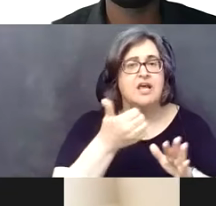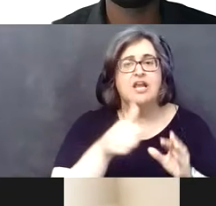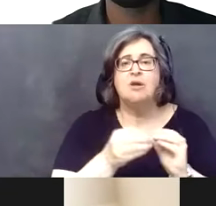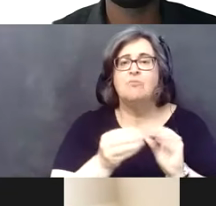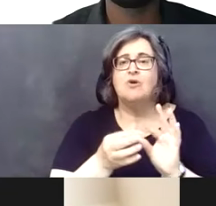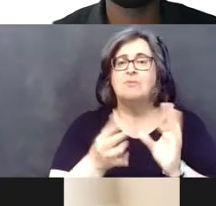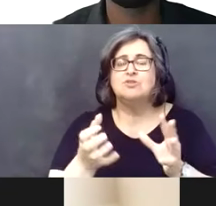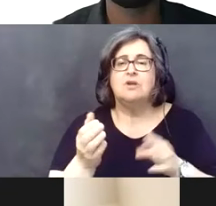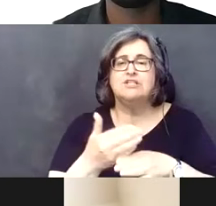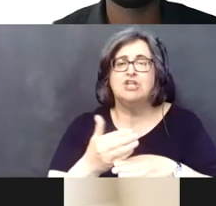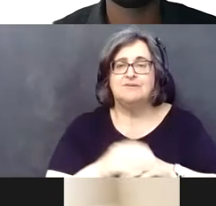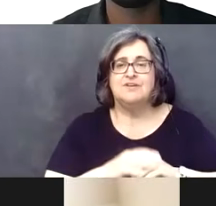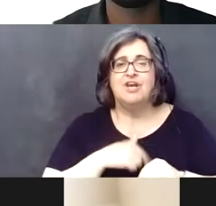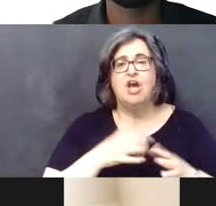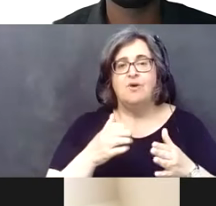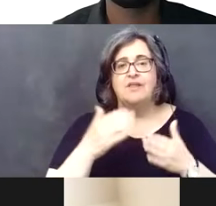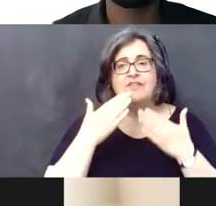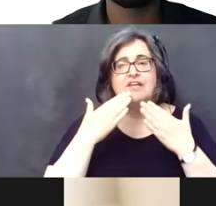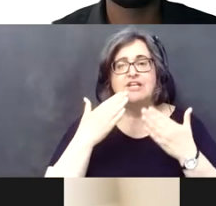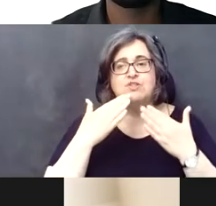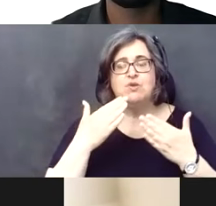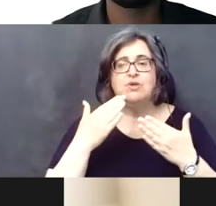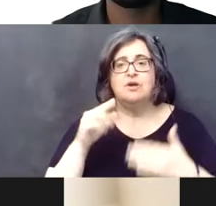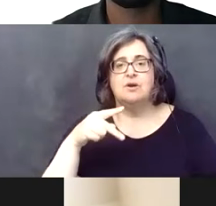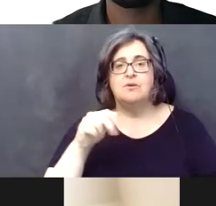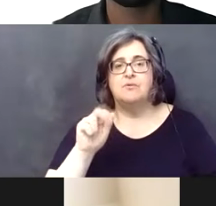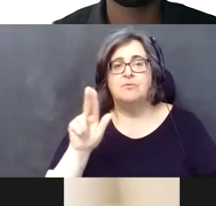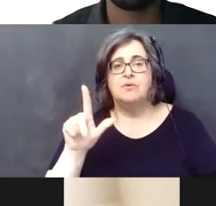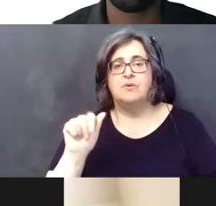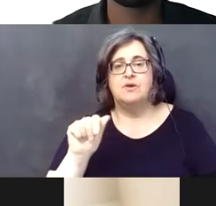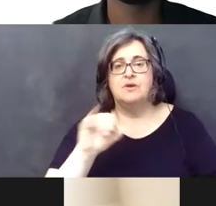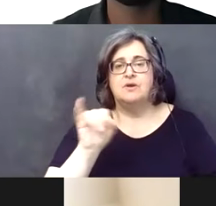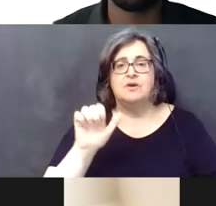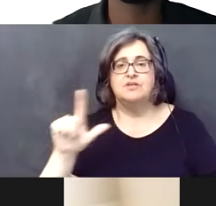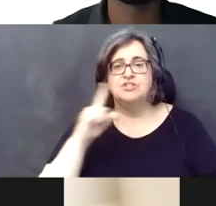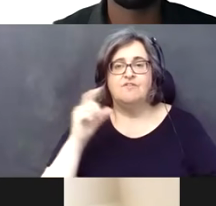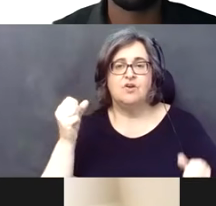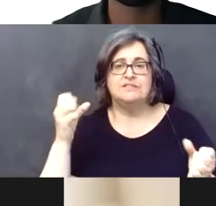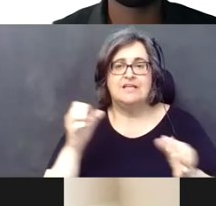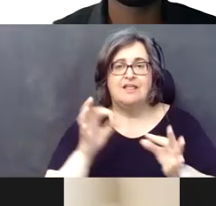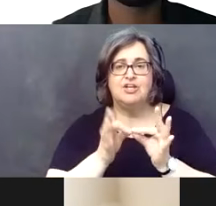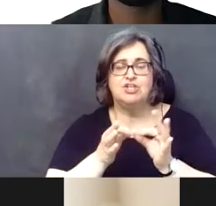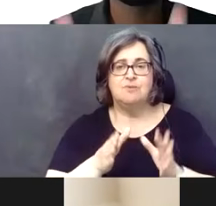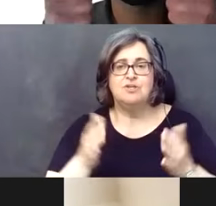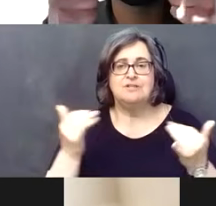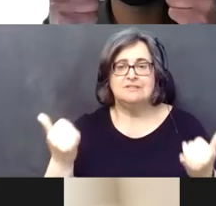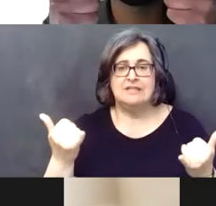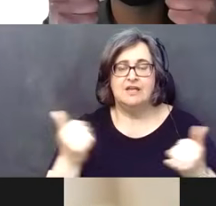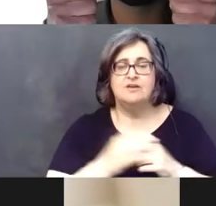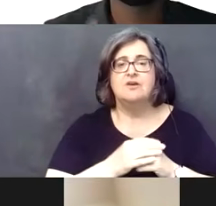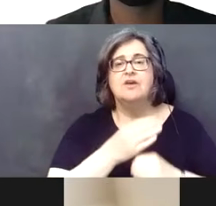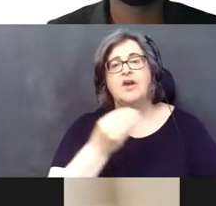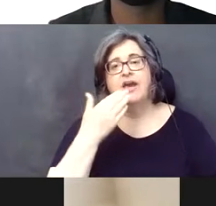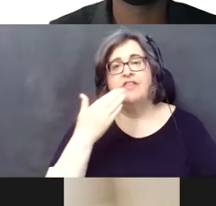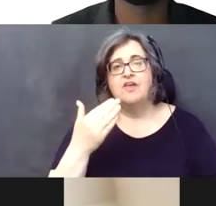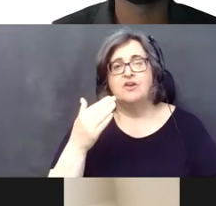with us. And I do want to extend our thanks to Paula and Jill for the sign language interpretation today. And thank